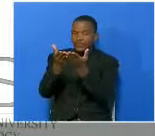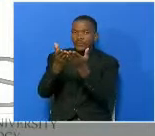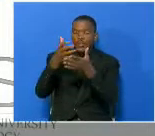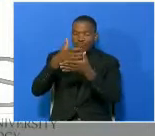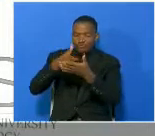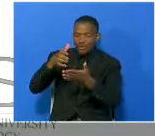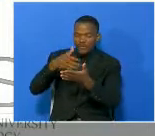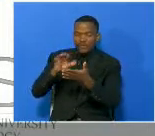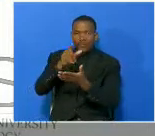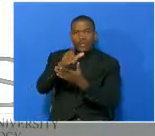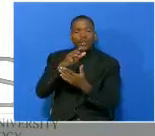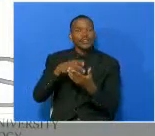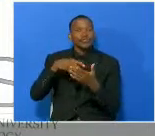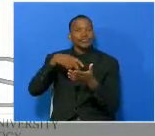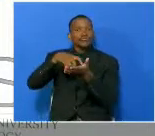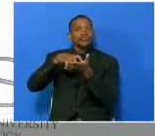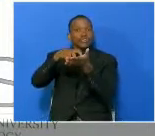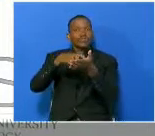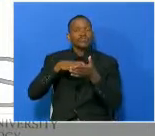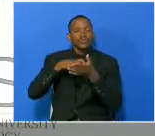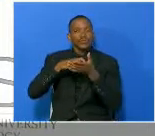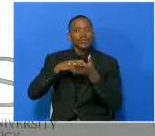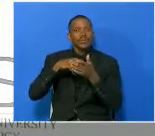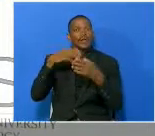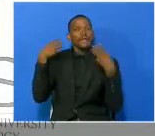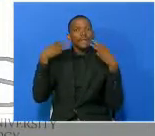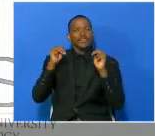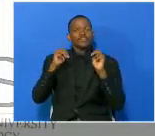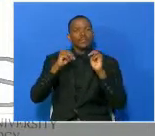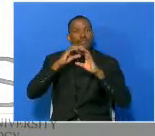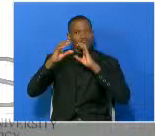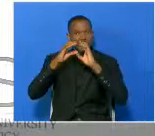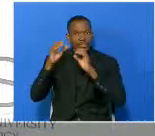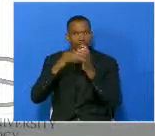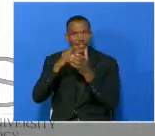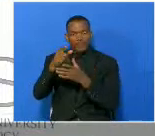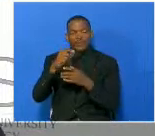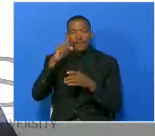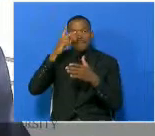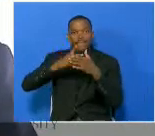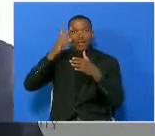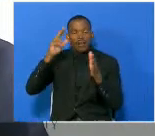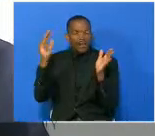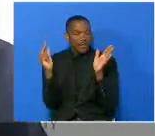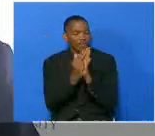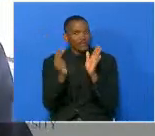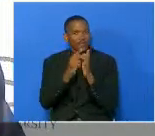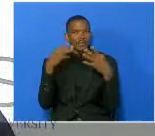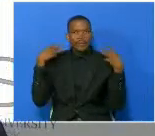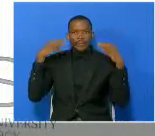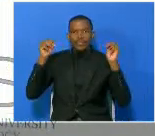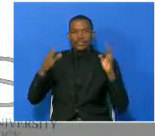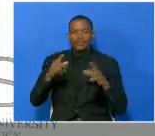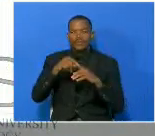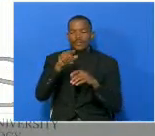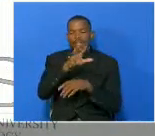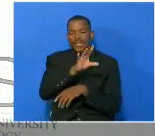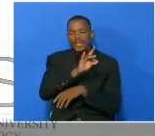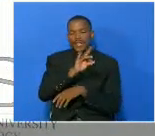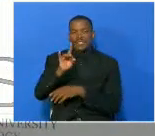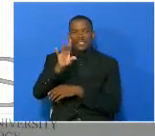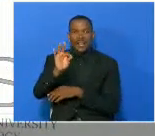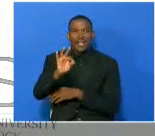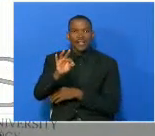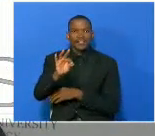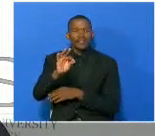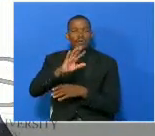Ministry of Transport and Public Works for consideration, and we trust that the final approval by the Minister per Section 89 of the Civil Aviation